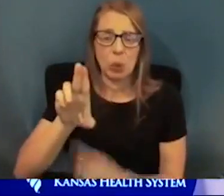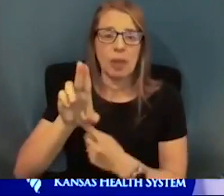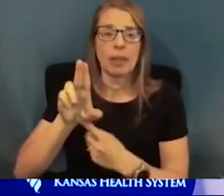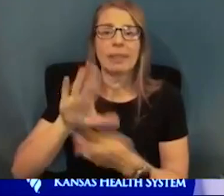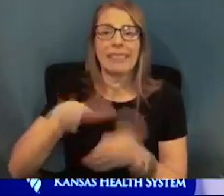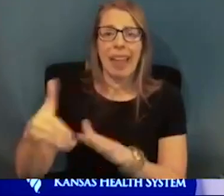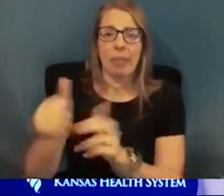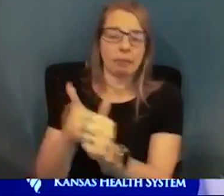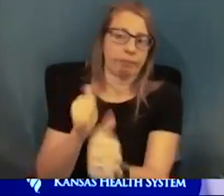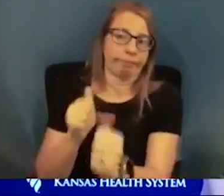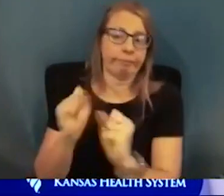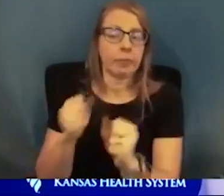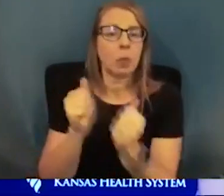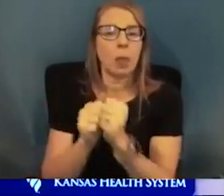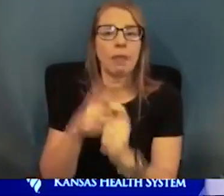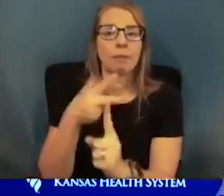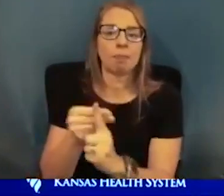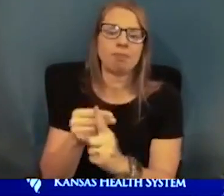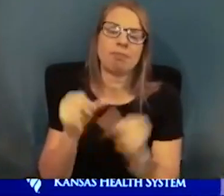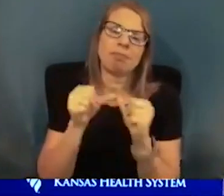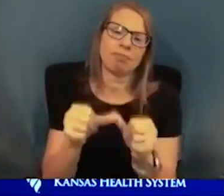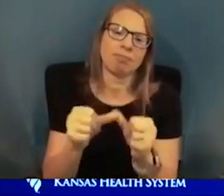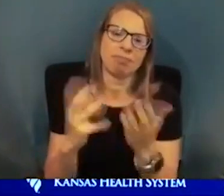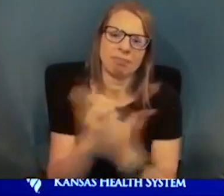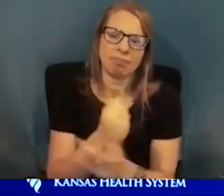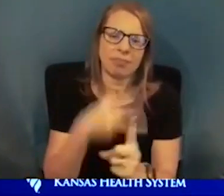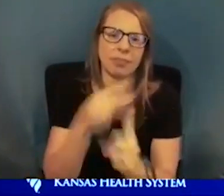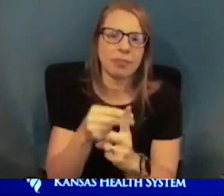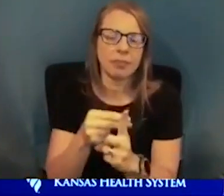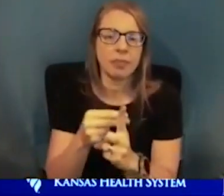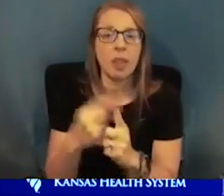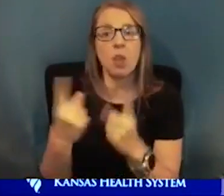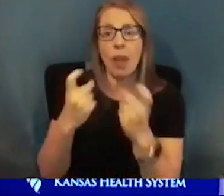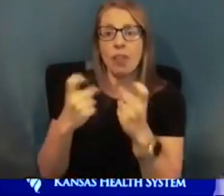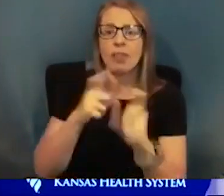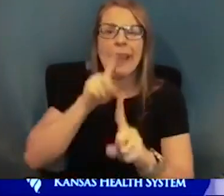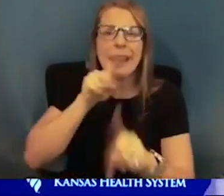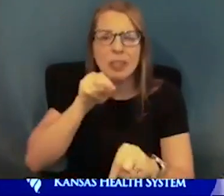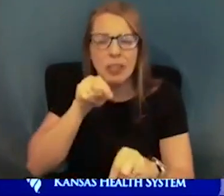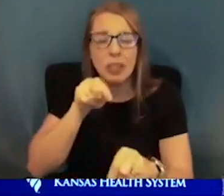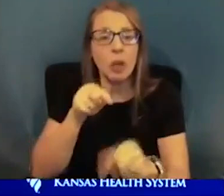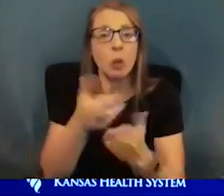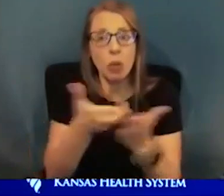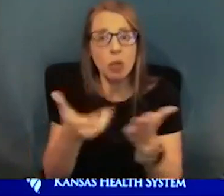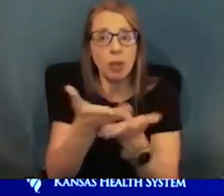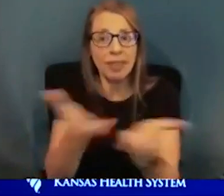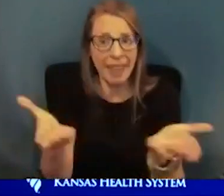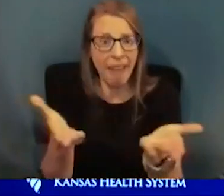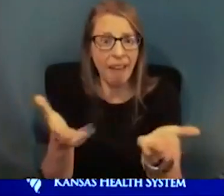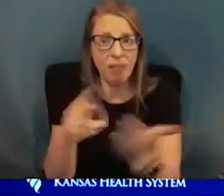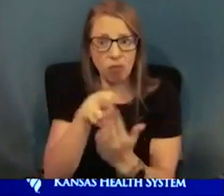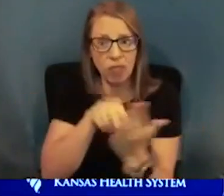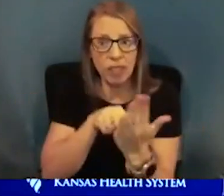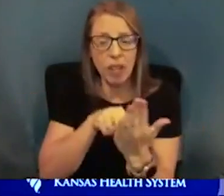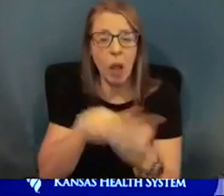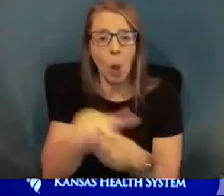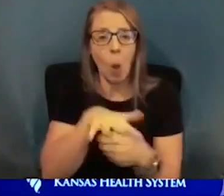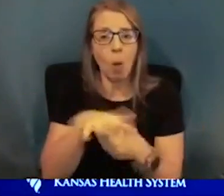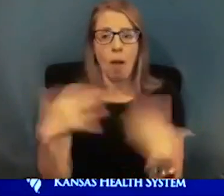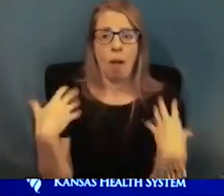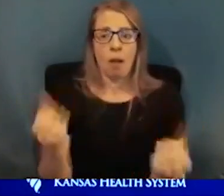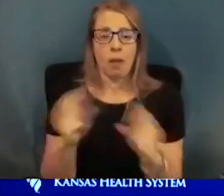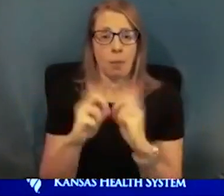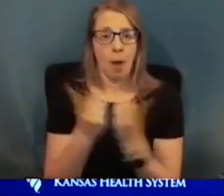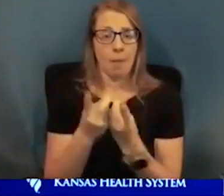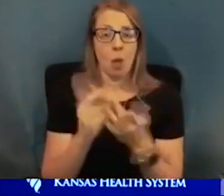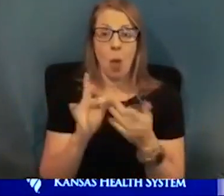continue to get vaccinated. Get those questions answered. There are those resources out there, the local health department websites, the